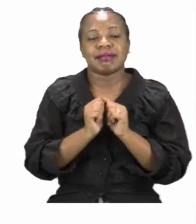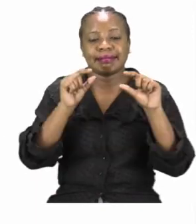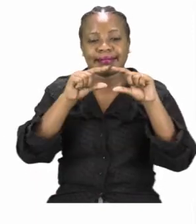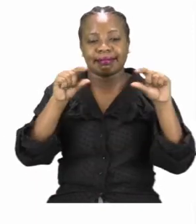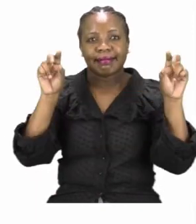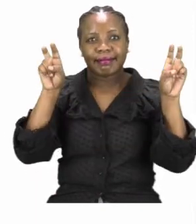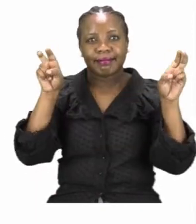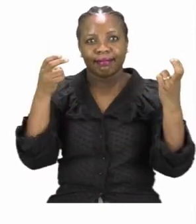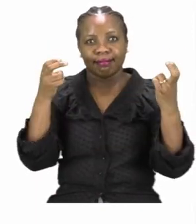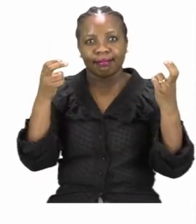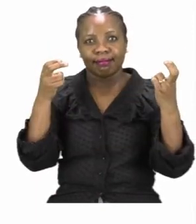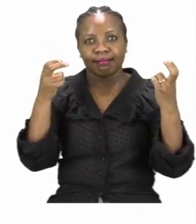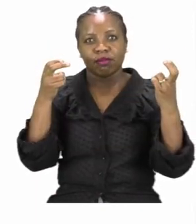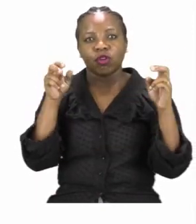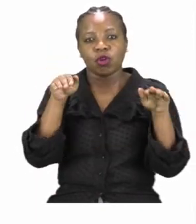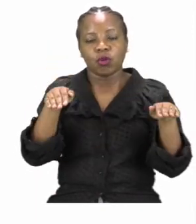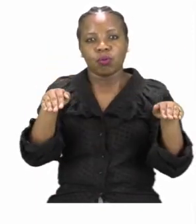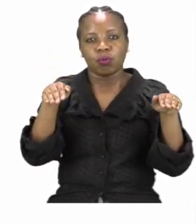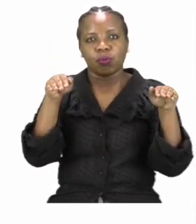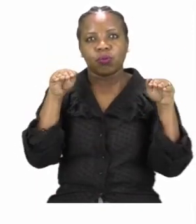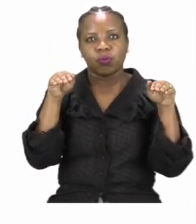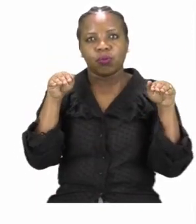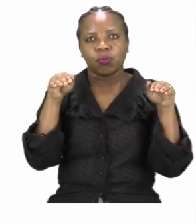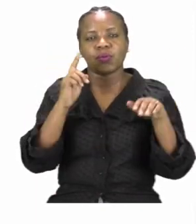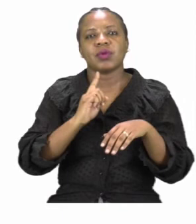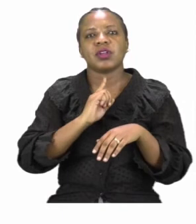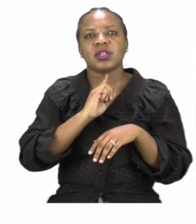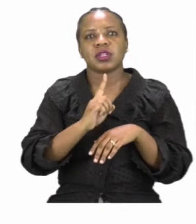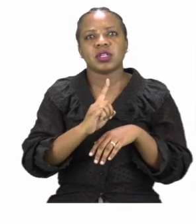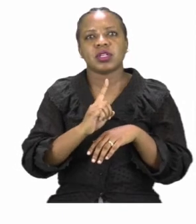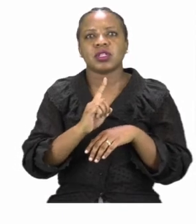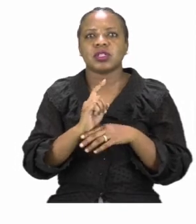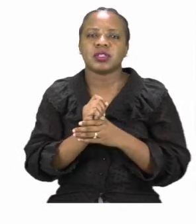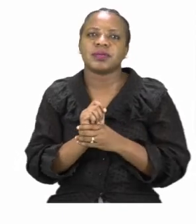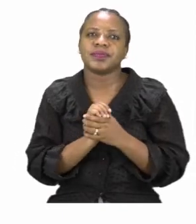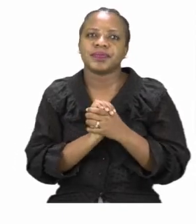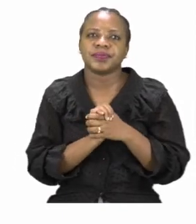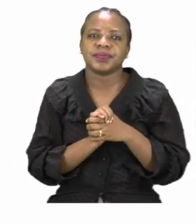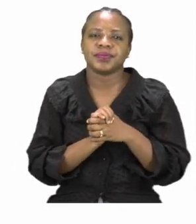Our country's motto on the coat of arms is.